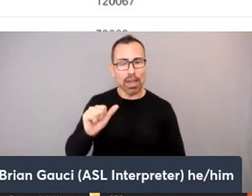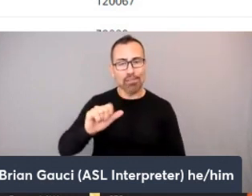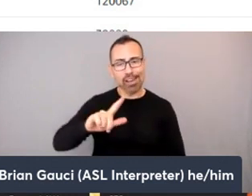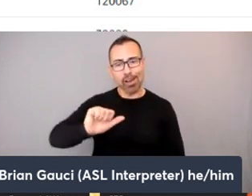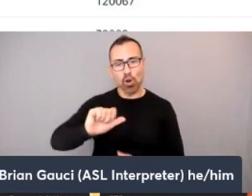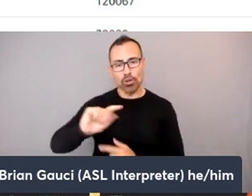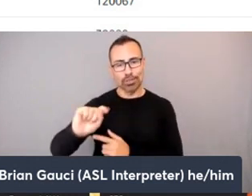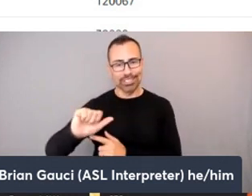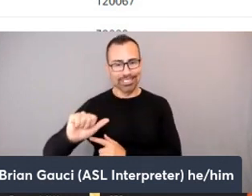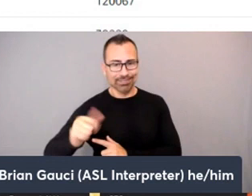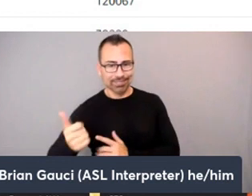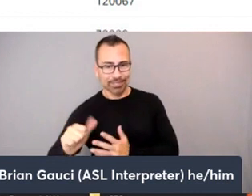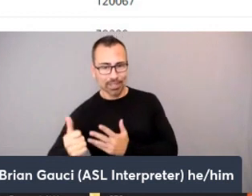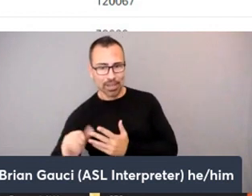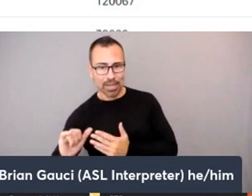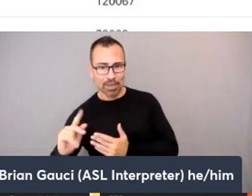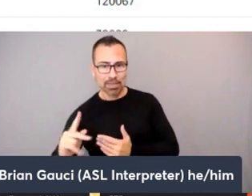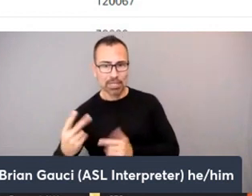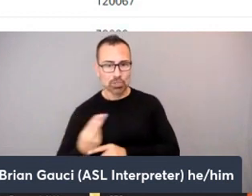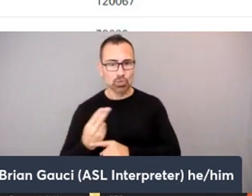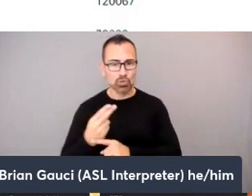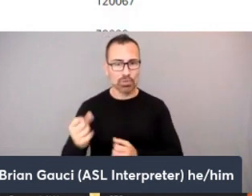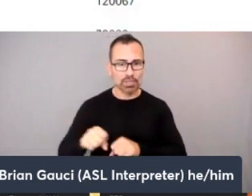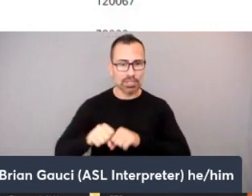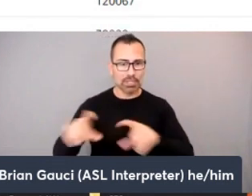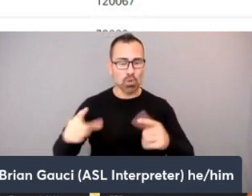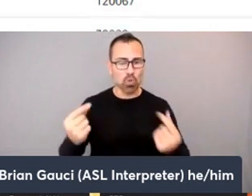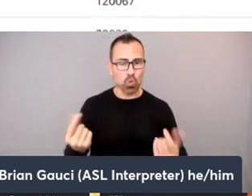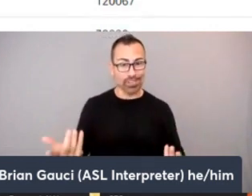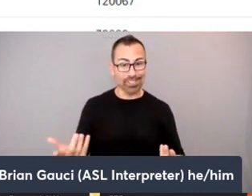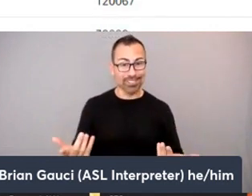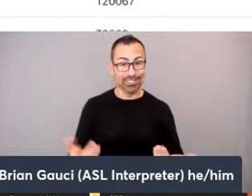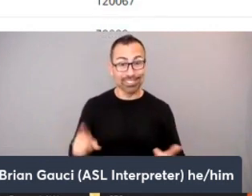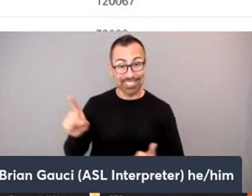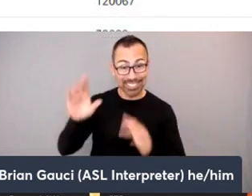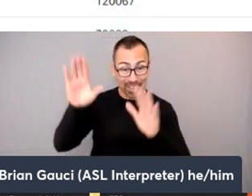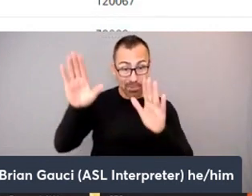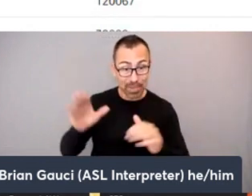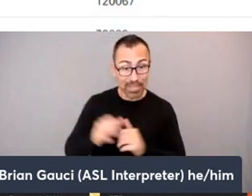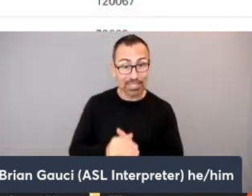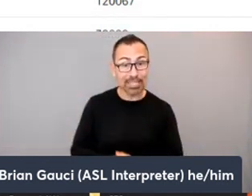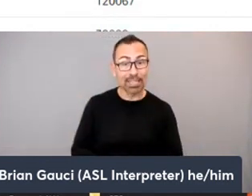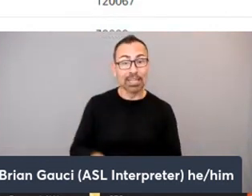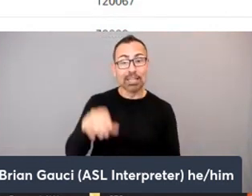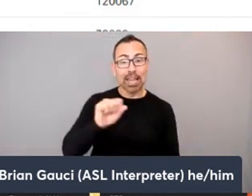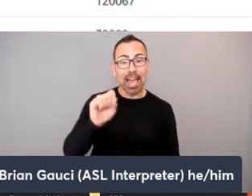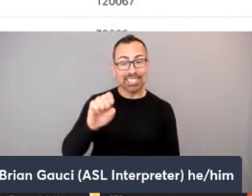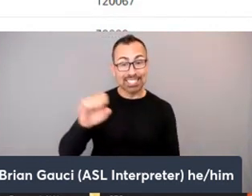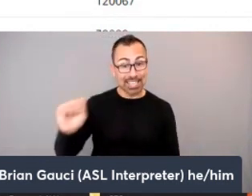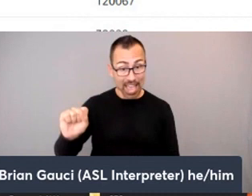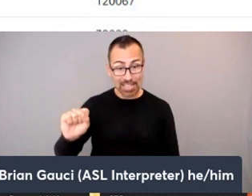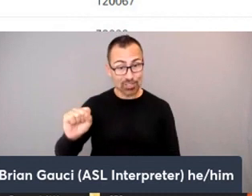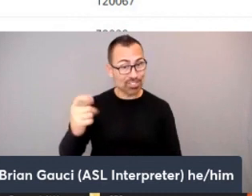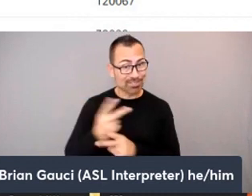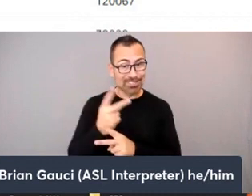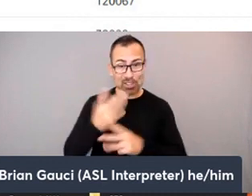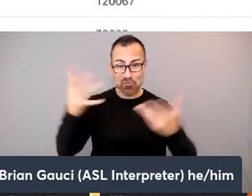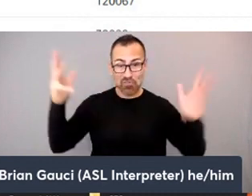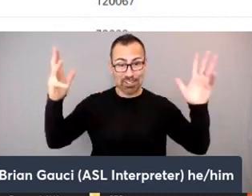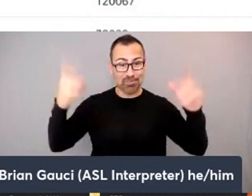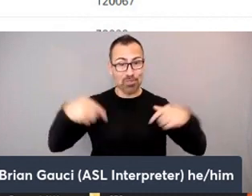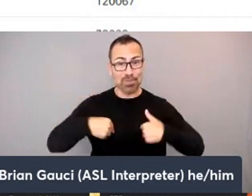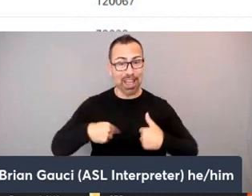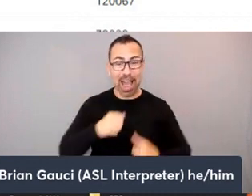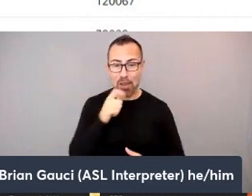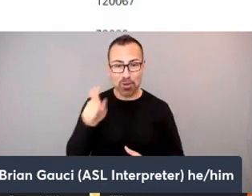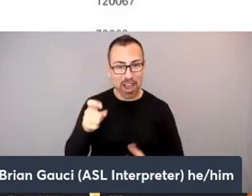from, what do you do? So that's amazing that and SES just handles that for me. I don't have to come in and configure